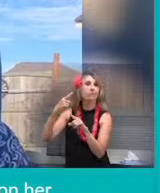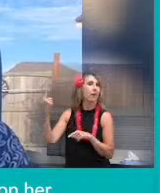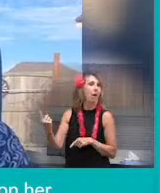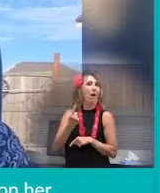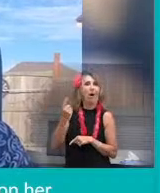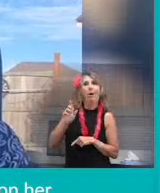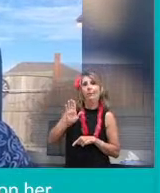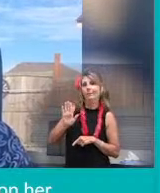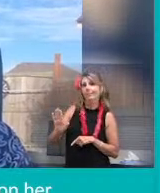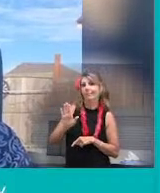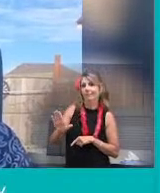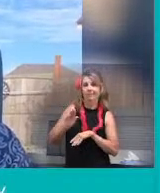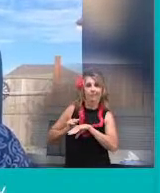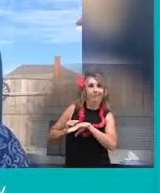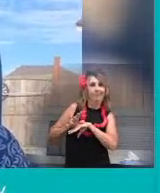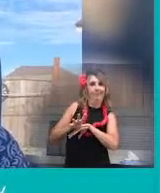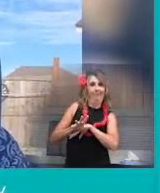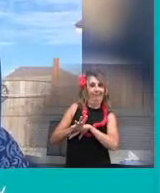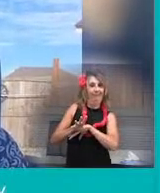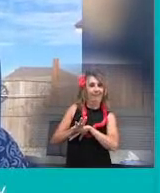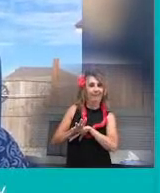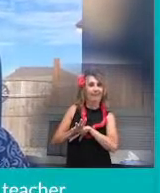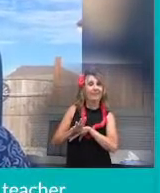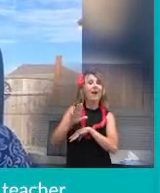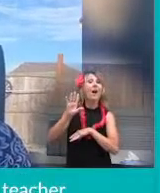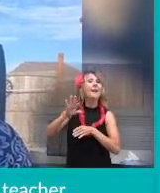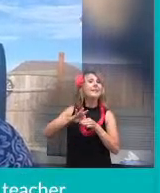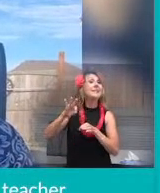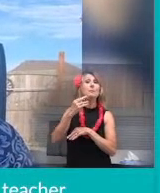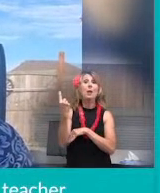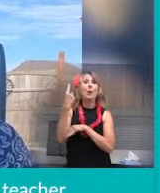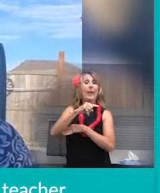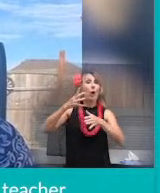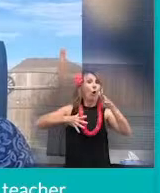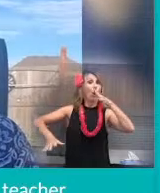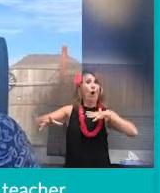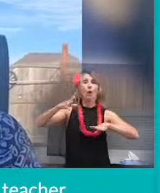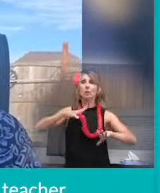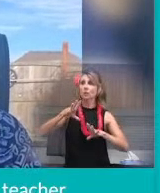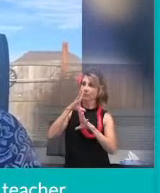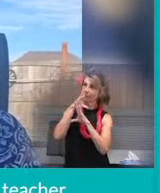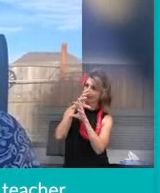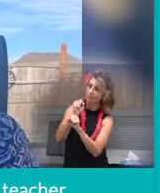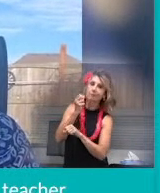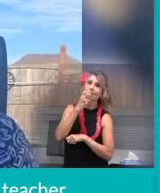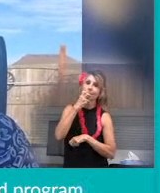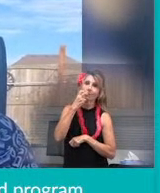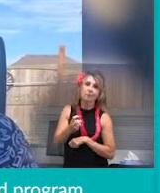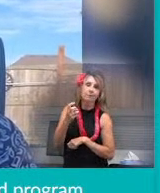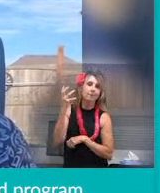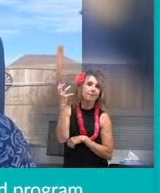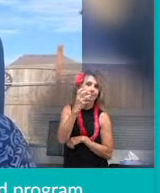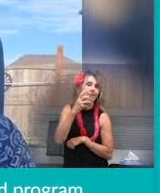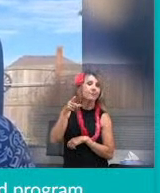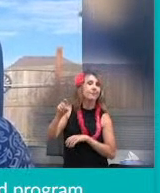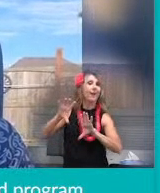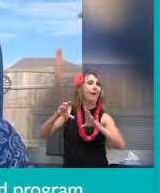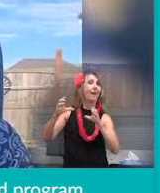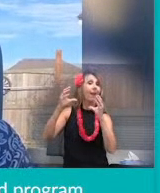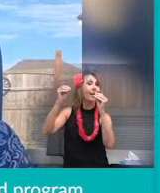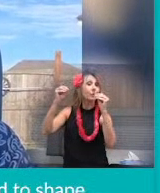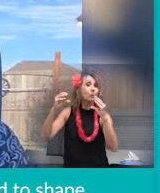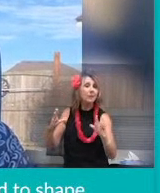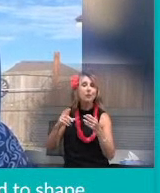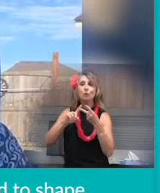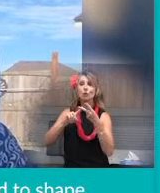situation. Her costumes on Spirit Day are incredible. As a classroom teacher, Imagine Enrichment teacher,